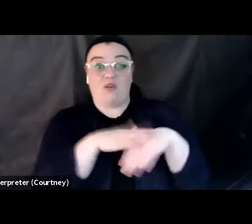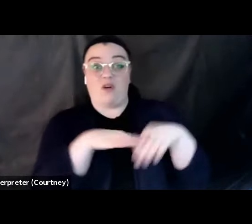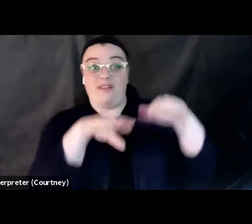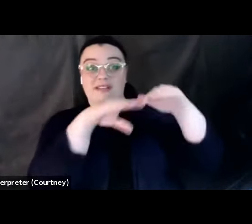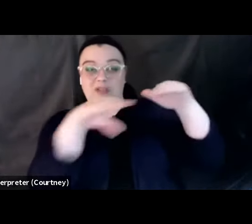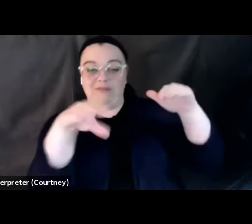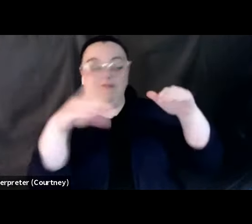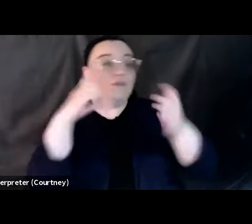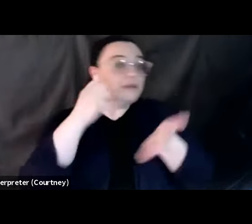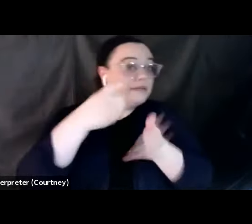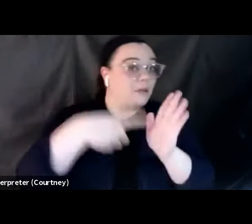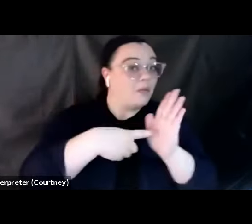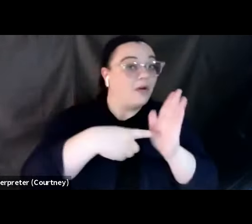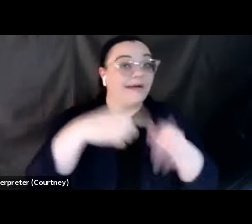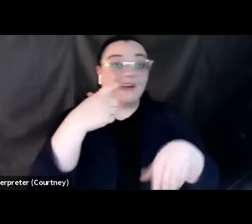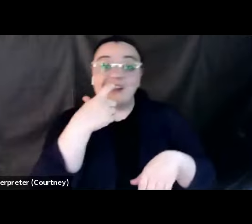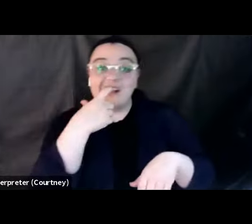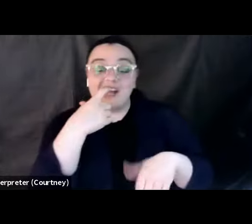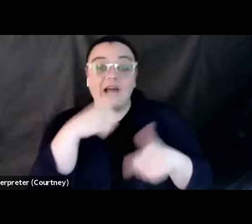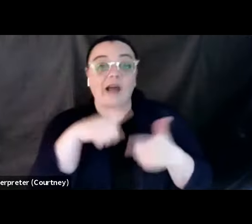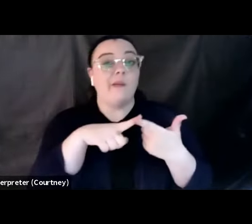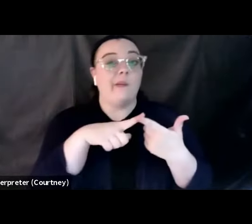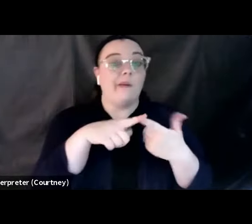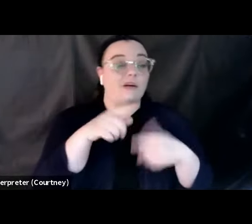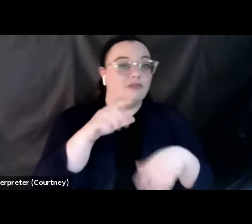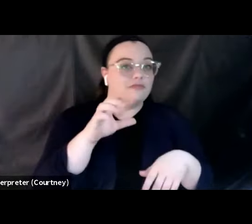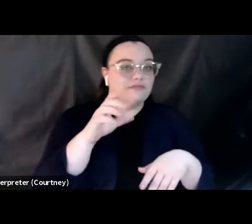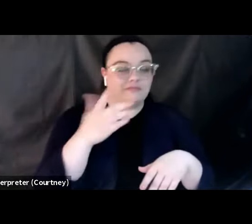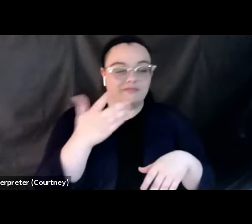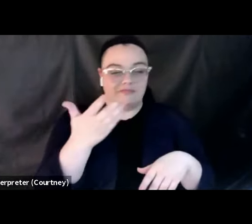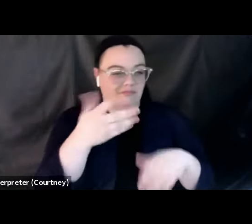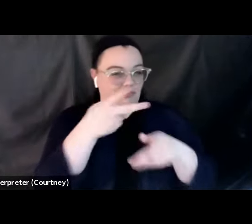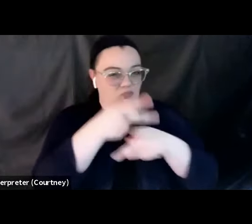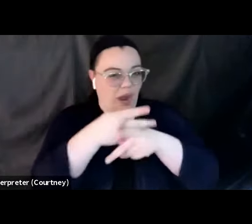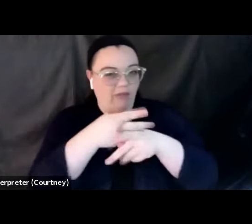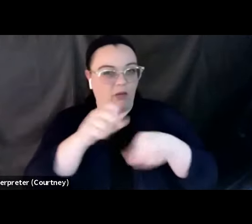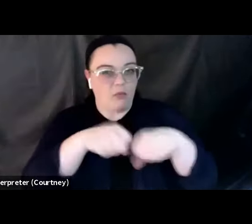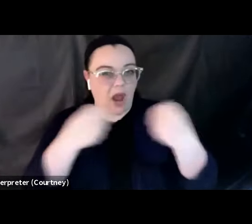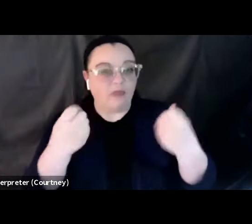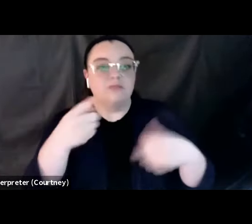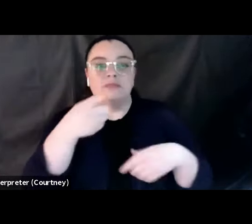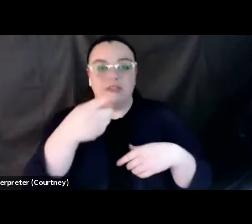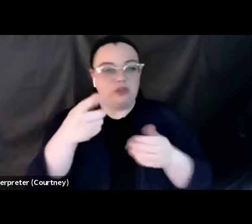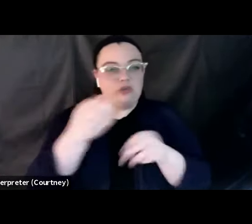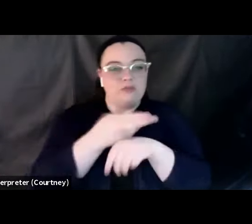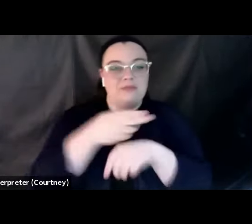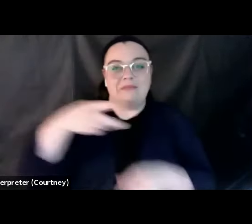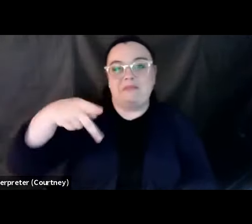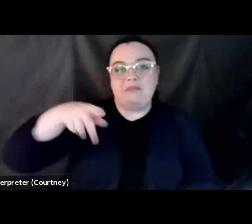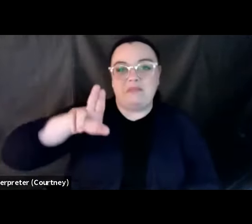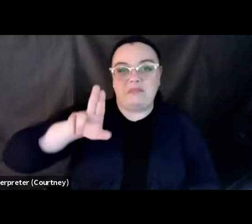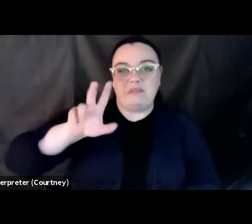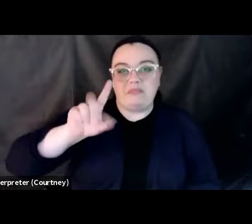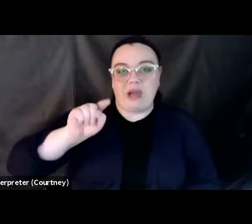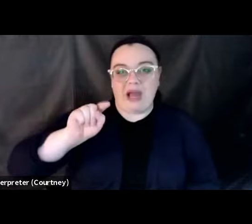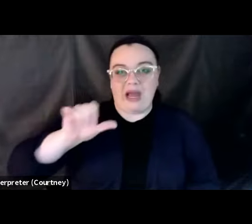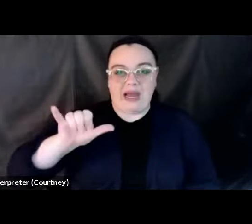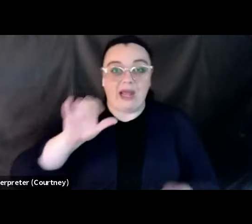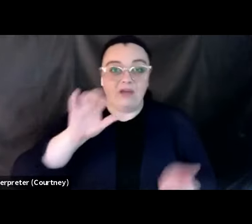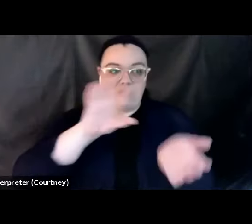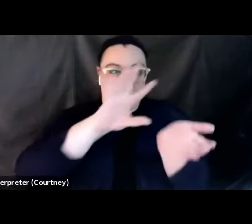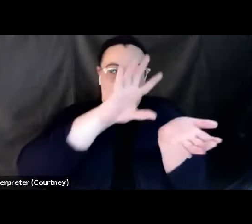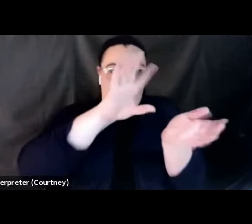So we have our Quakehold Putty, which is just a little putty material that you can use to secure to the bottom of any of your breakables. Top heavy,